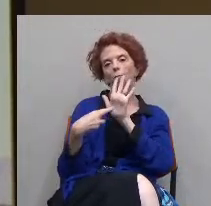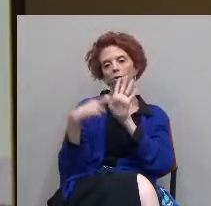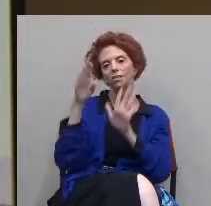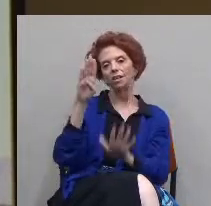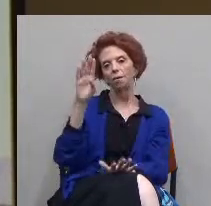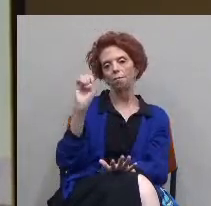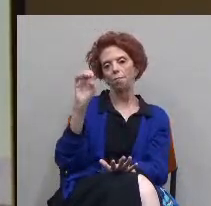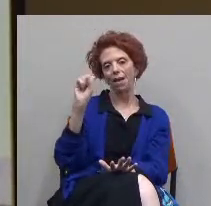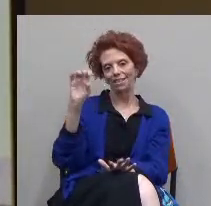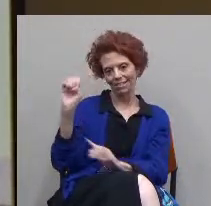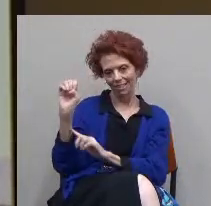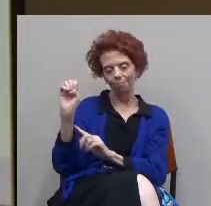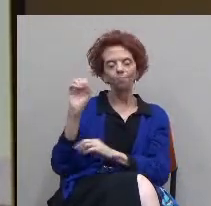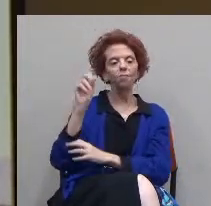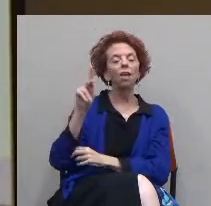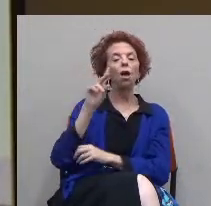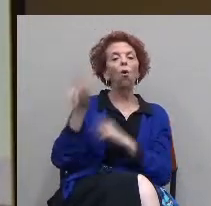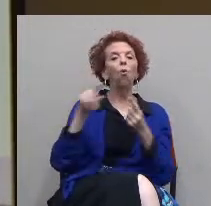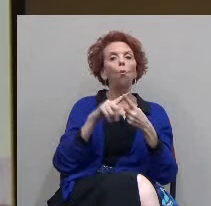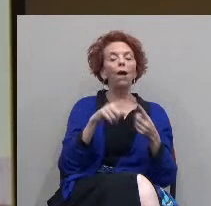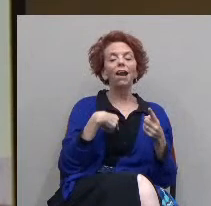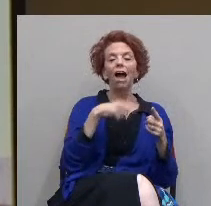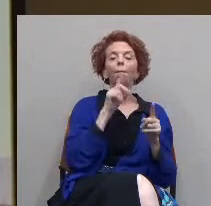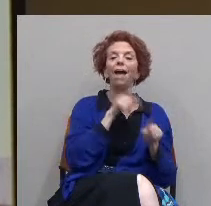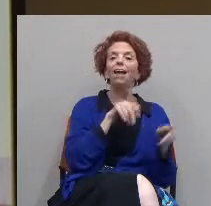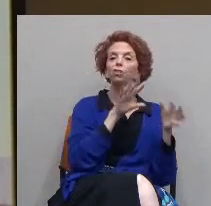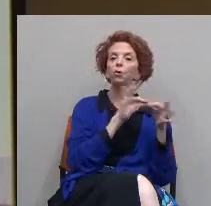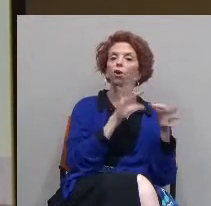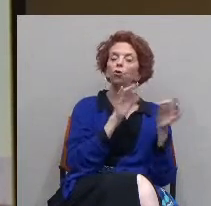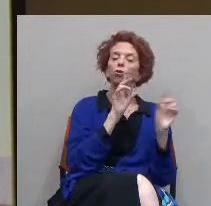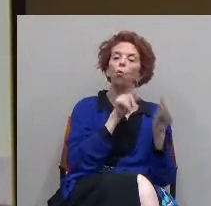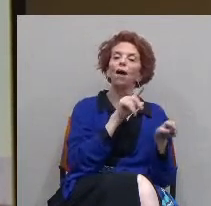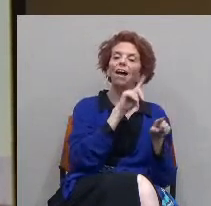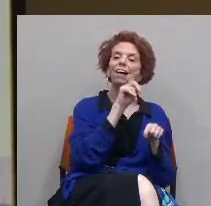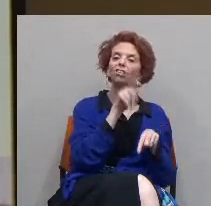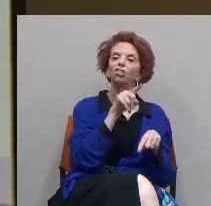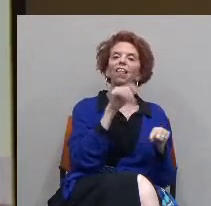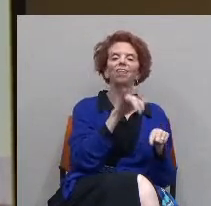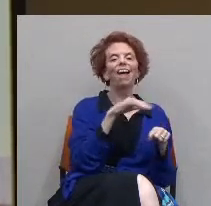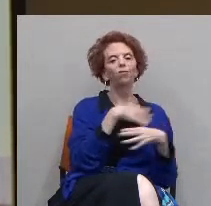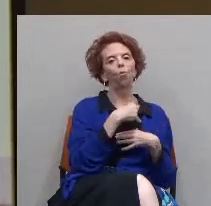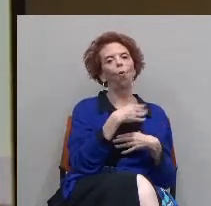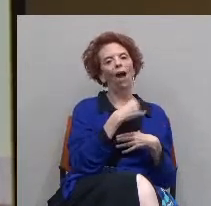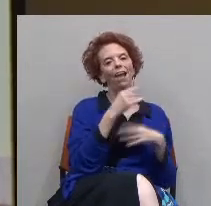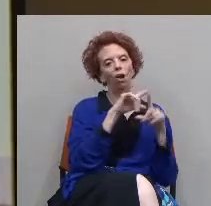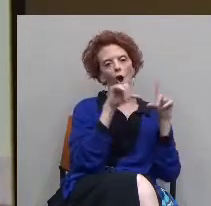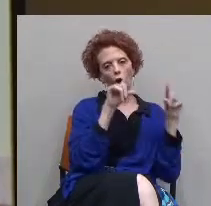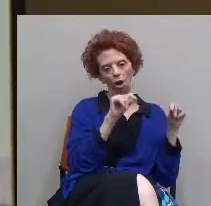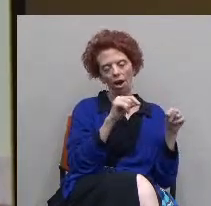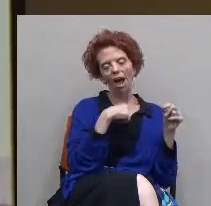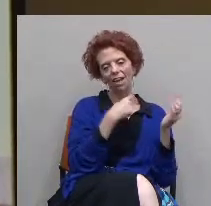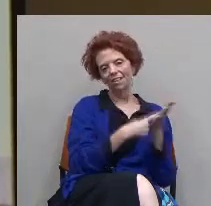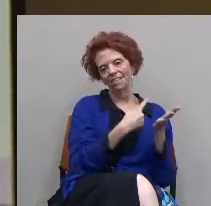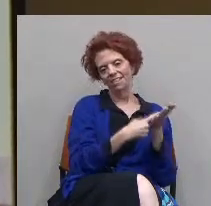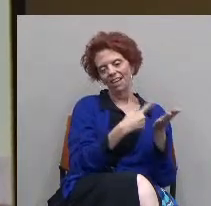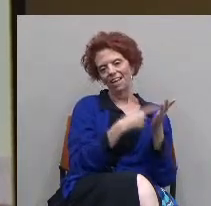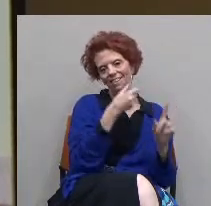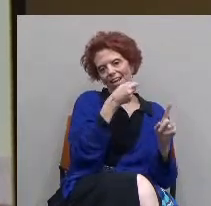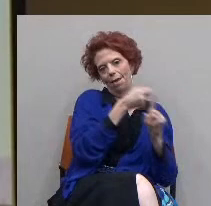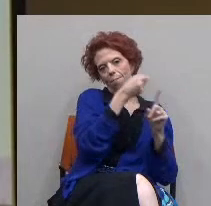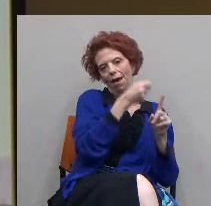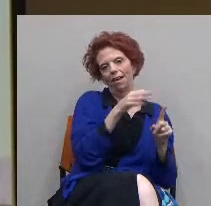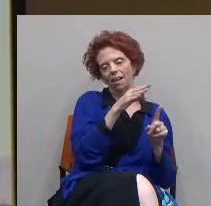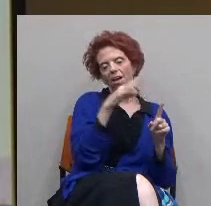to represent BESE. When it's usually just answering questions, I'll go under a white card, where I will go ahead and discuss the impacts